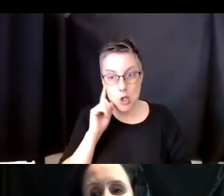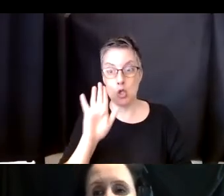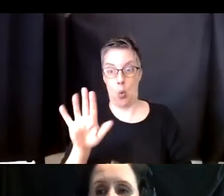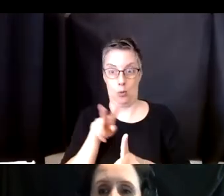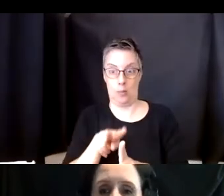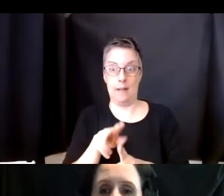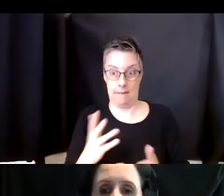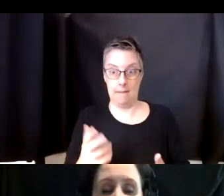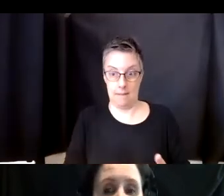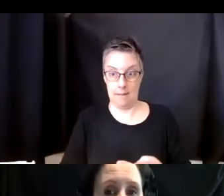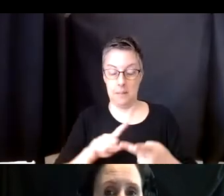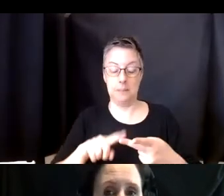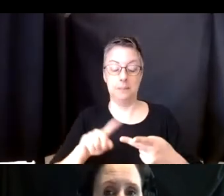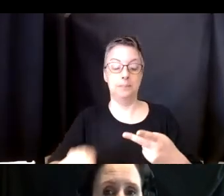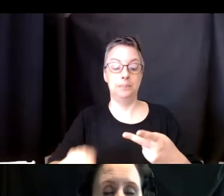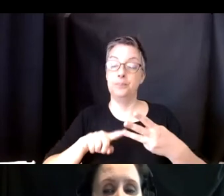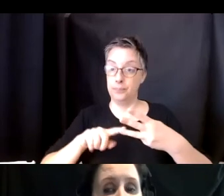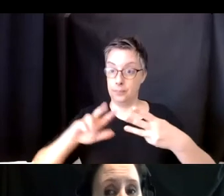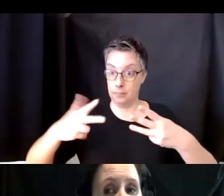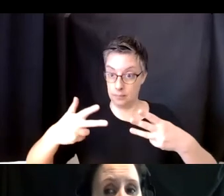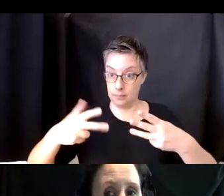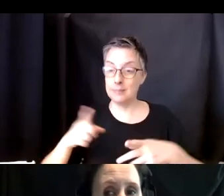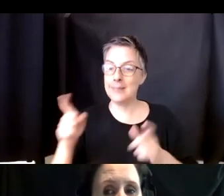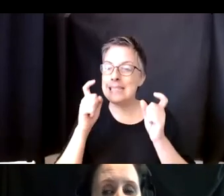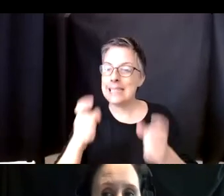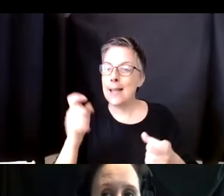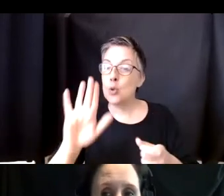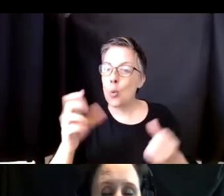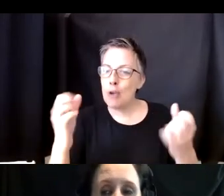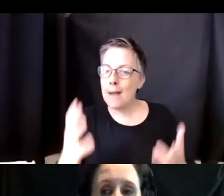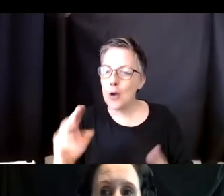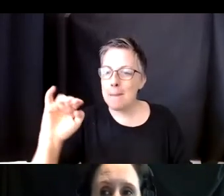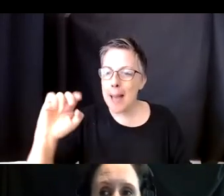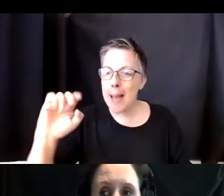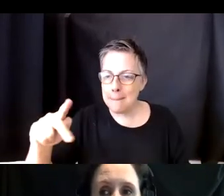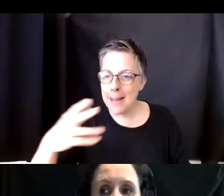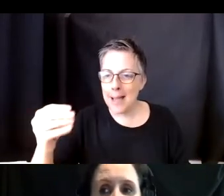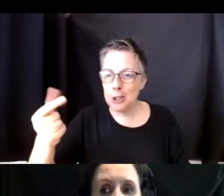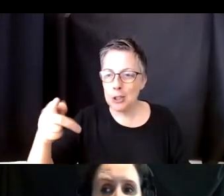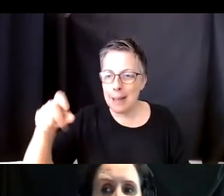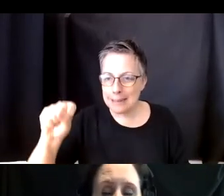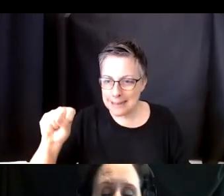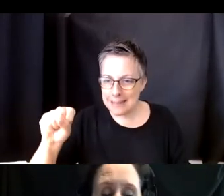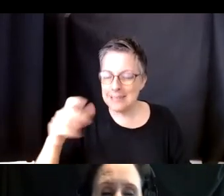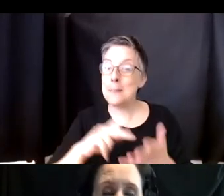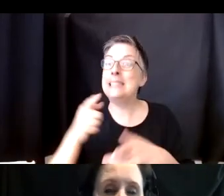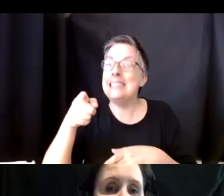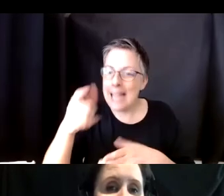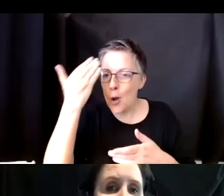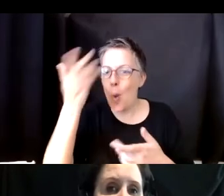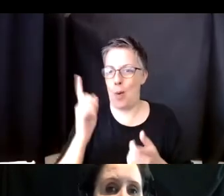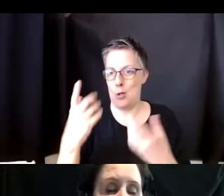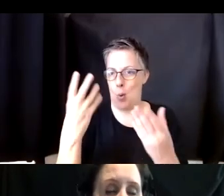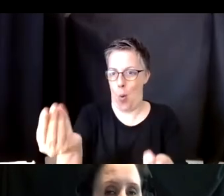perspective. 3rd, give your driver a map and a GPS so they know where to go. This